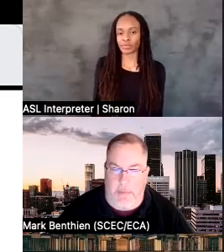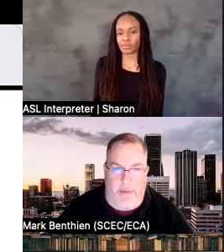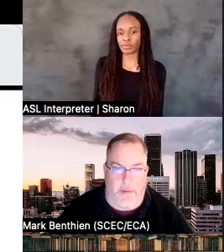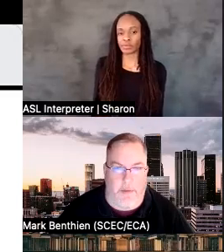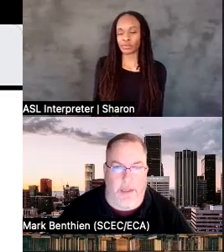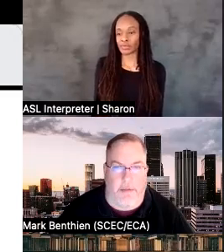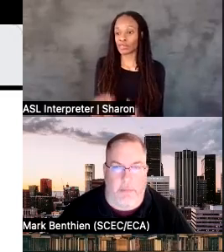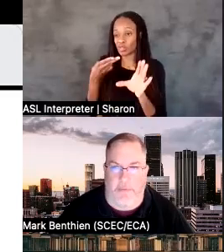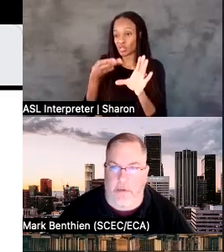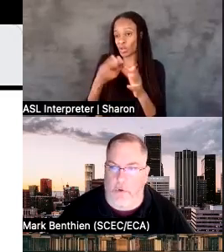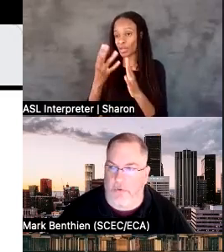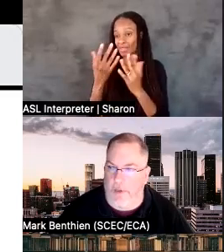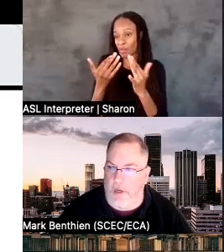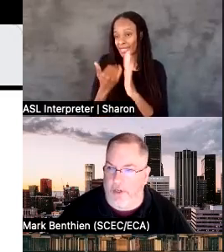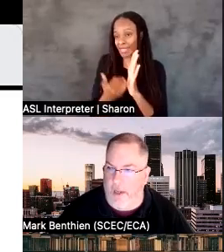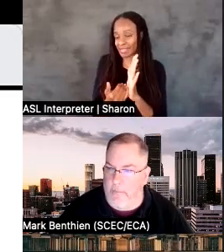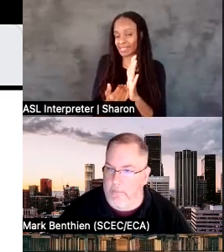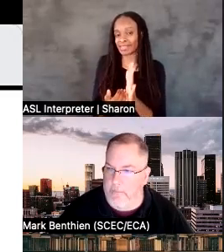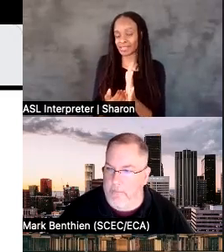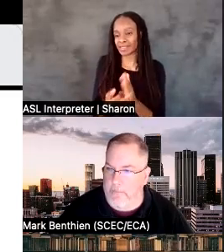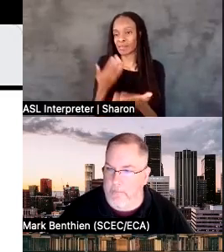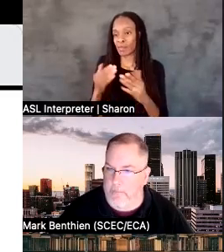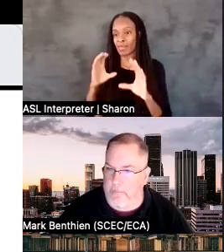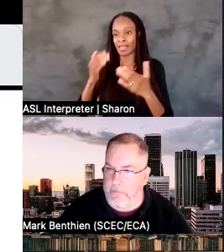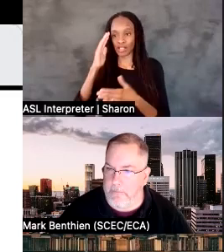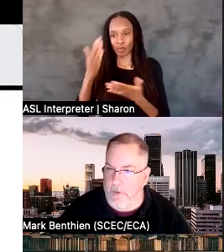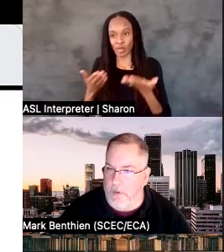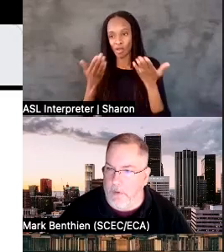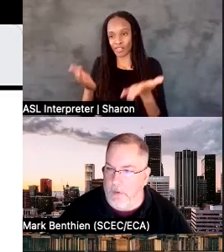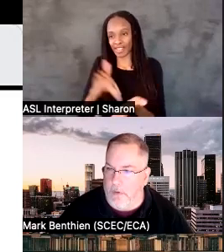join that. Maybe at some point that course will be offered again.